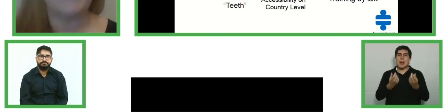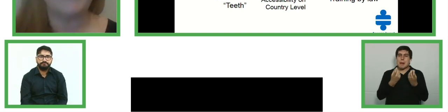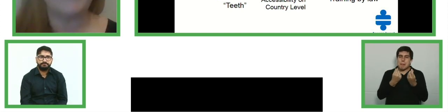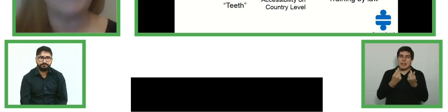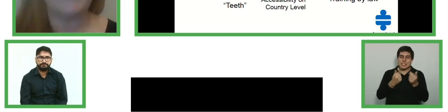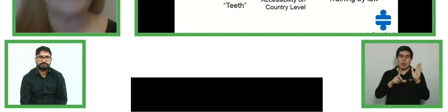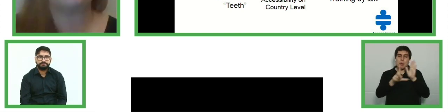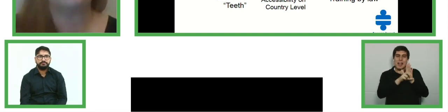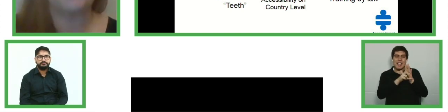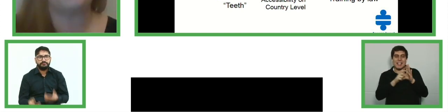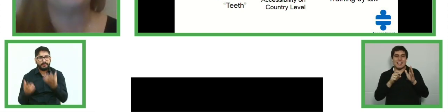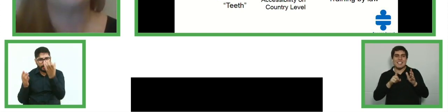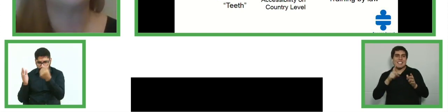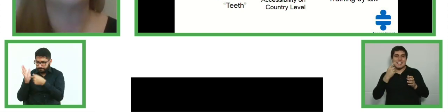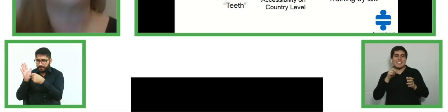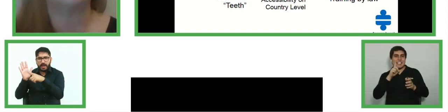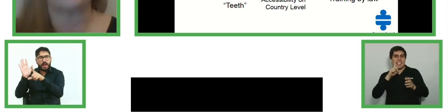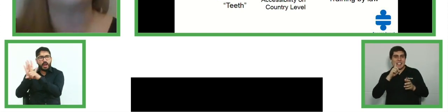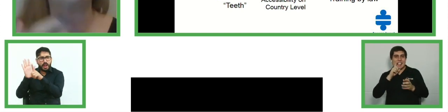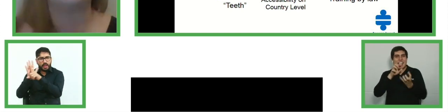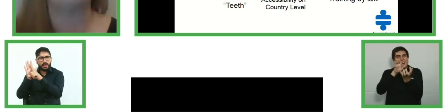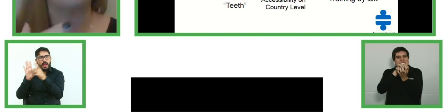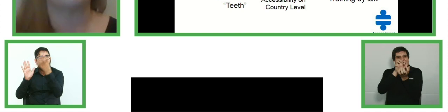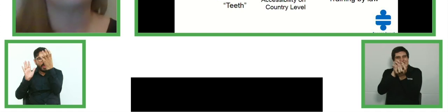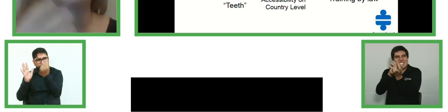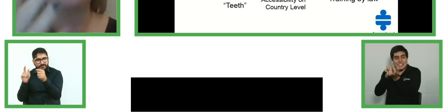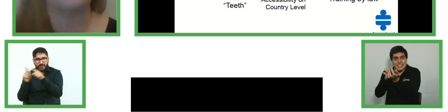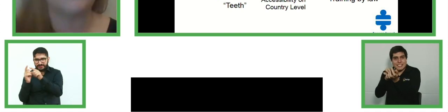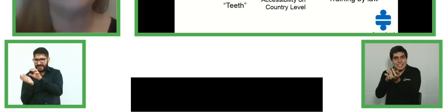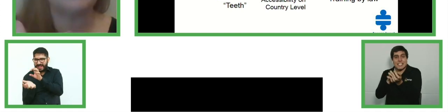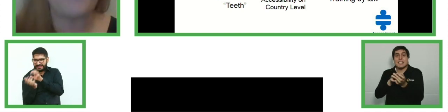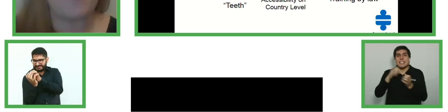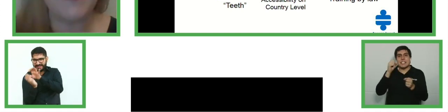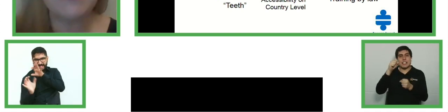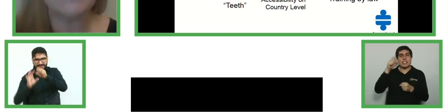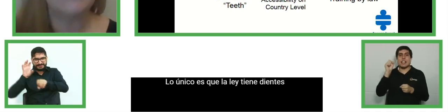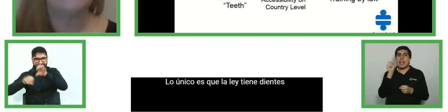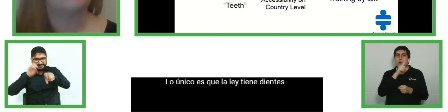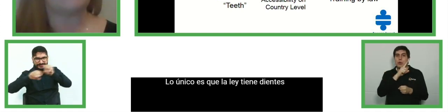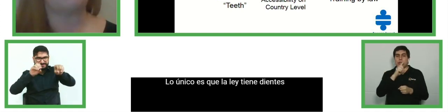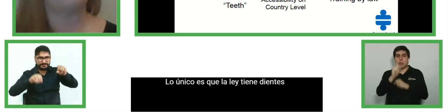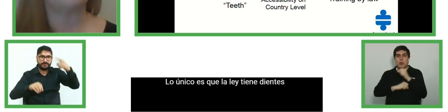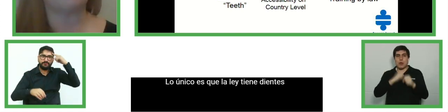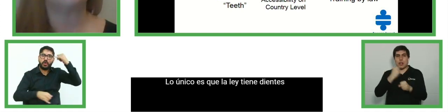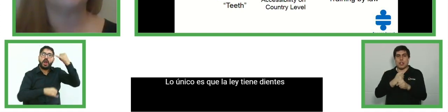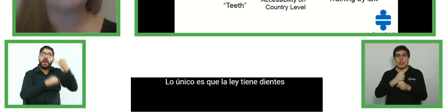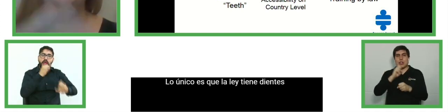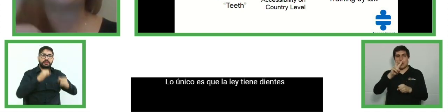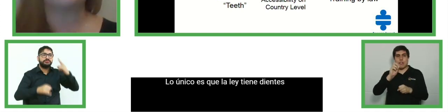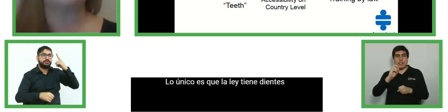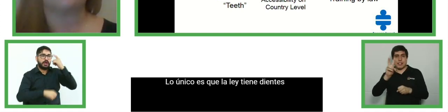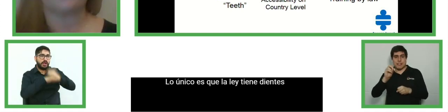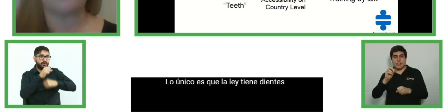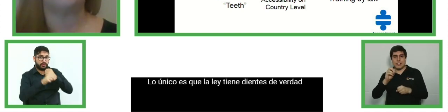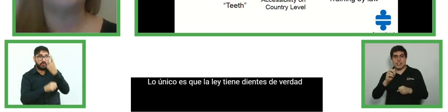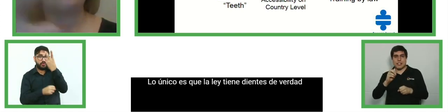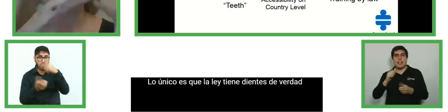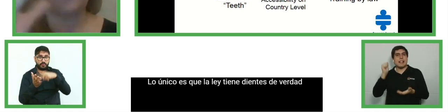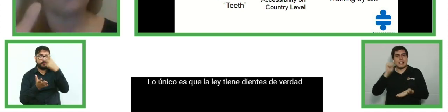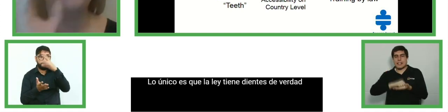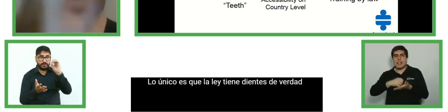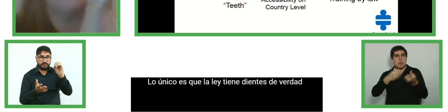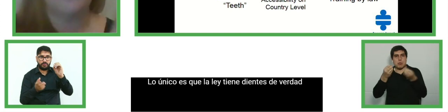more lawsuits about this. We are doing accessibility on a country level, not only the major